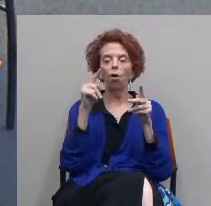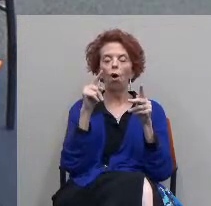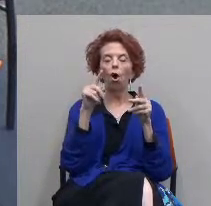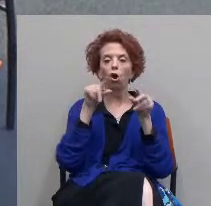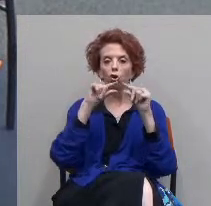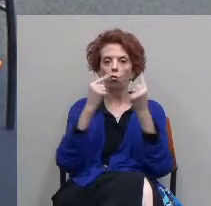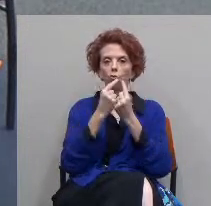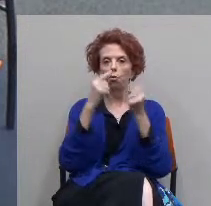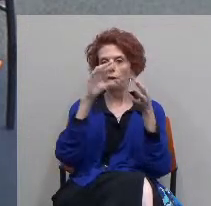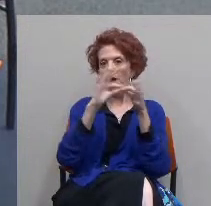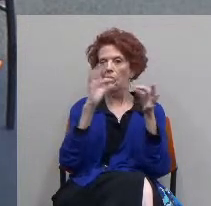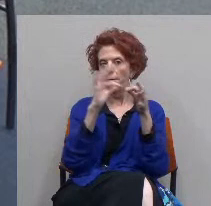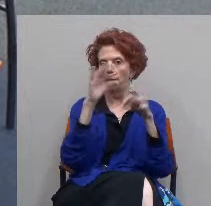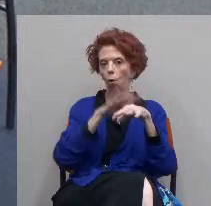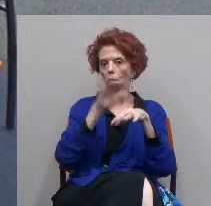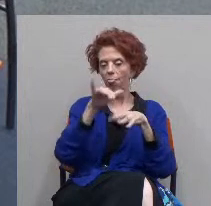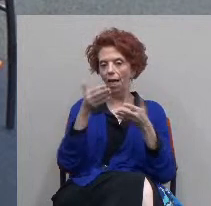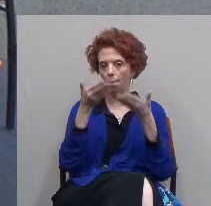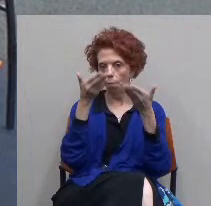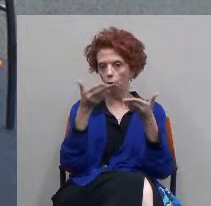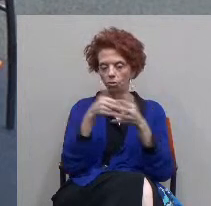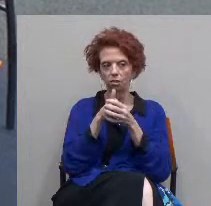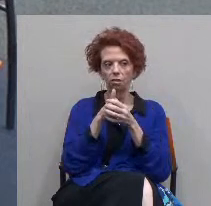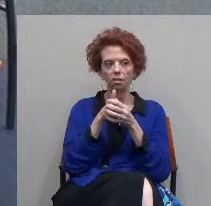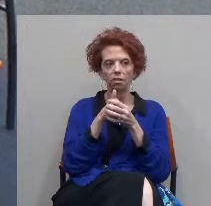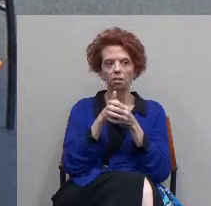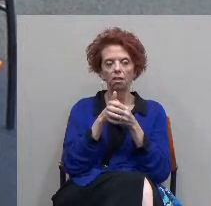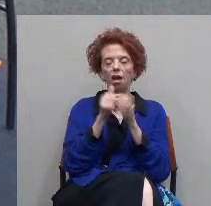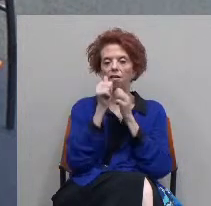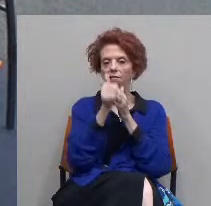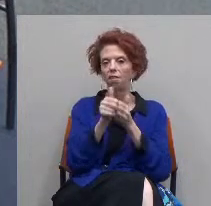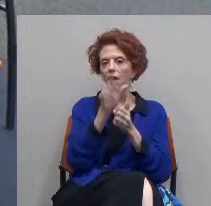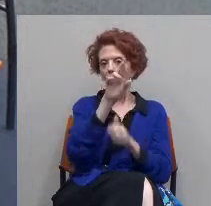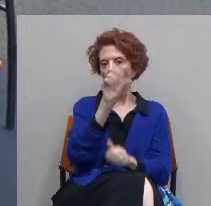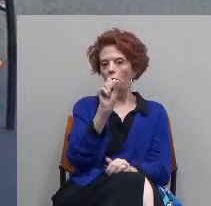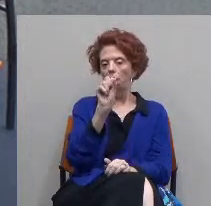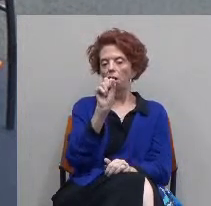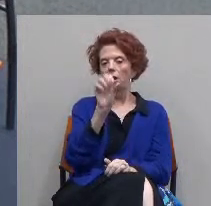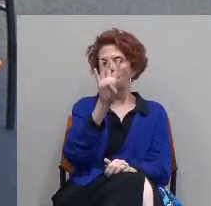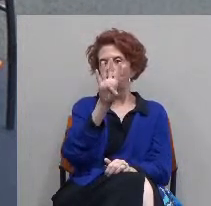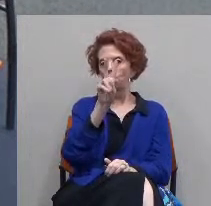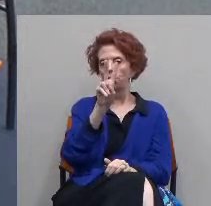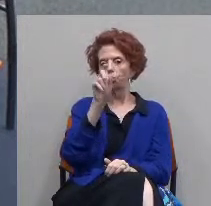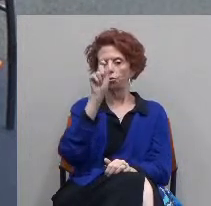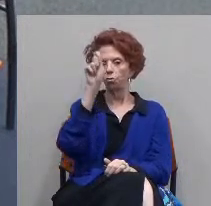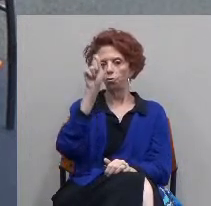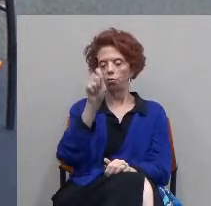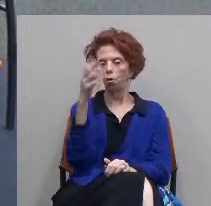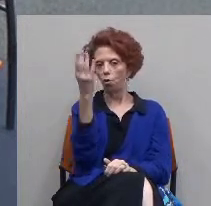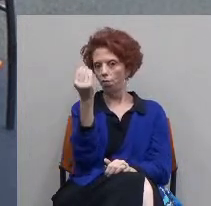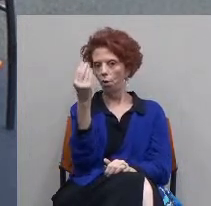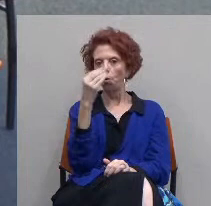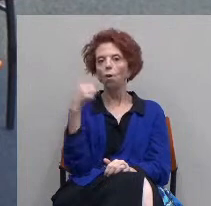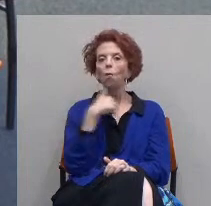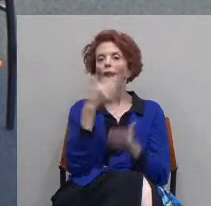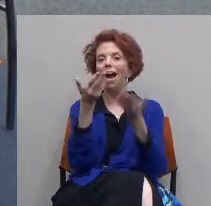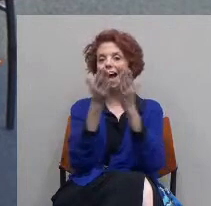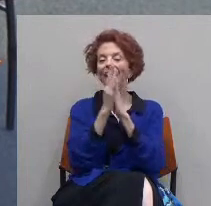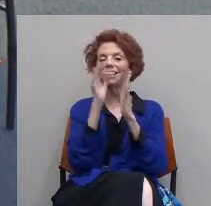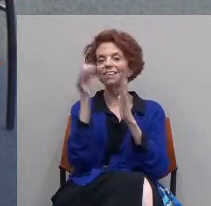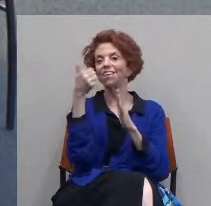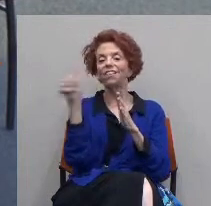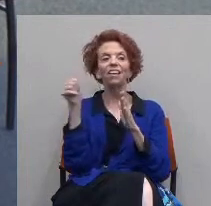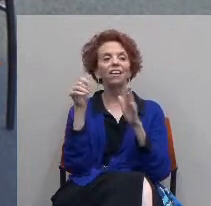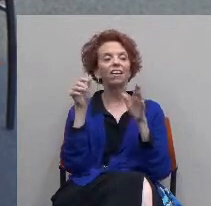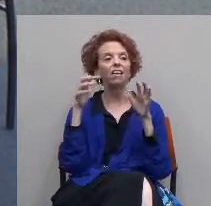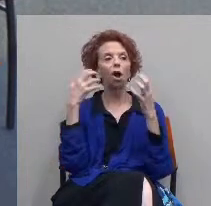such motion. In accordance with revised statute 42:14, so we'll ask if there's any public comment